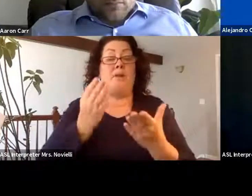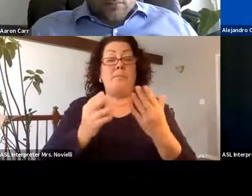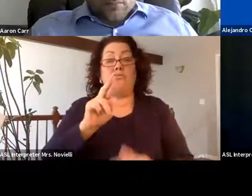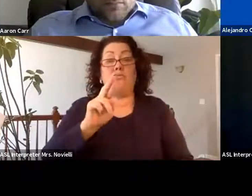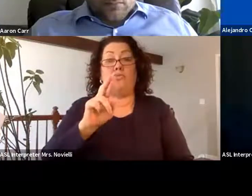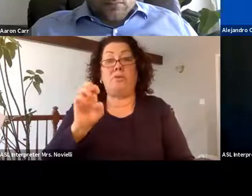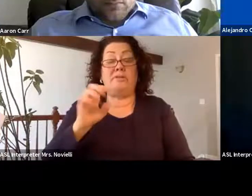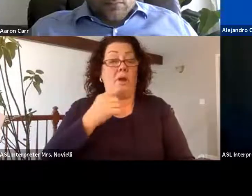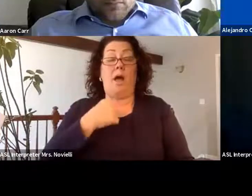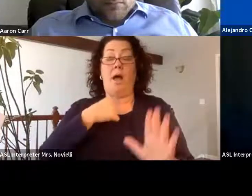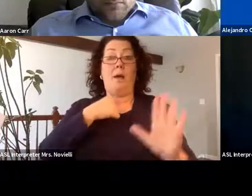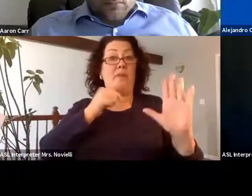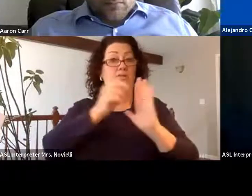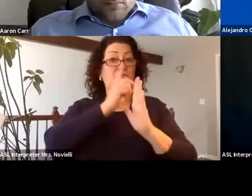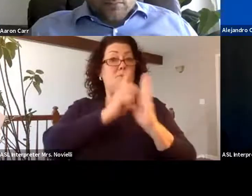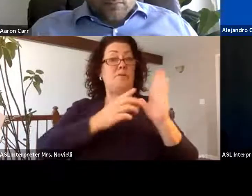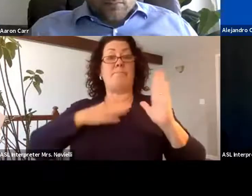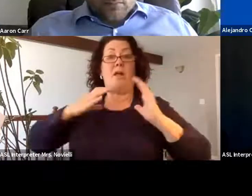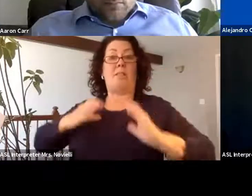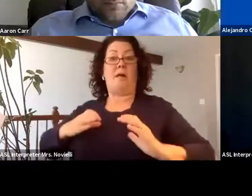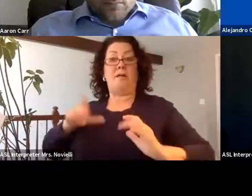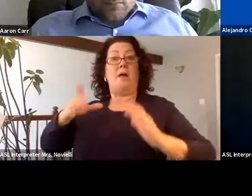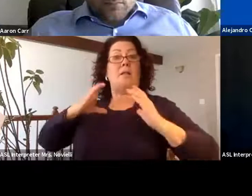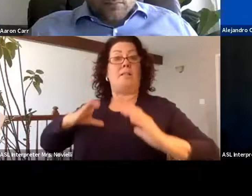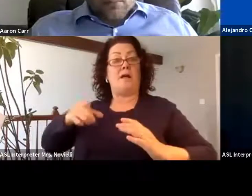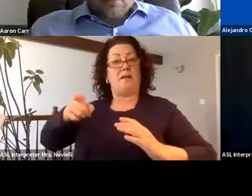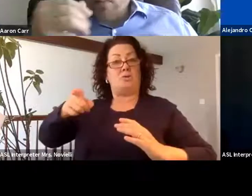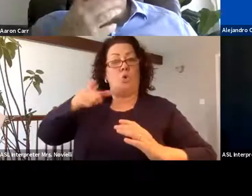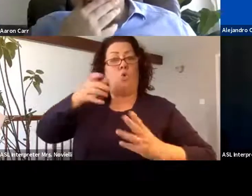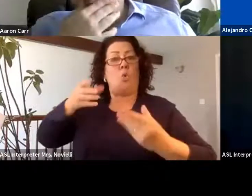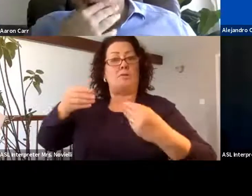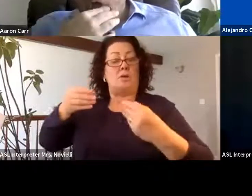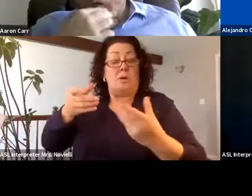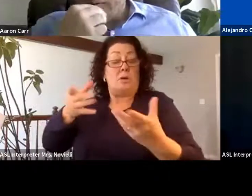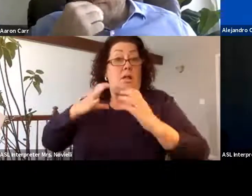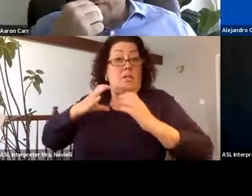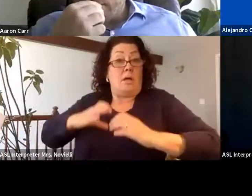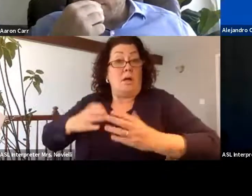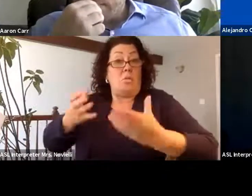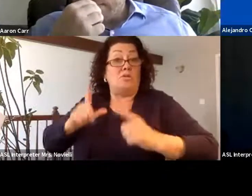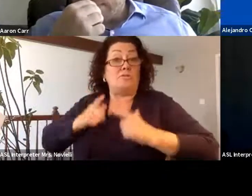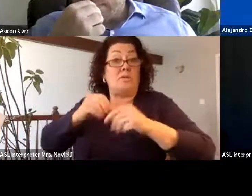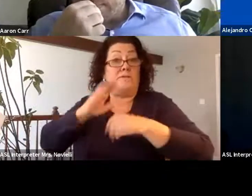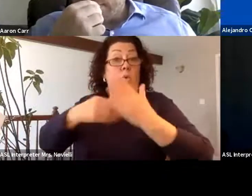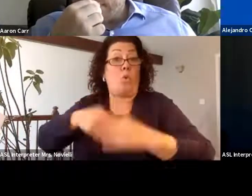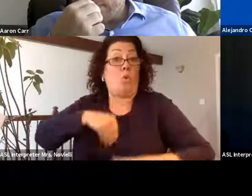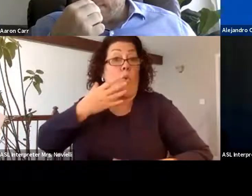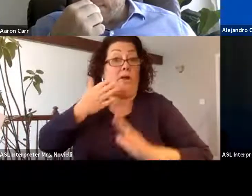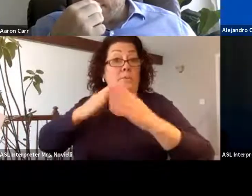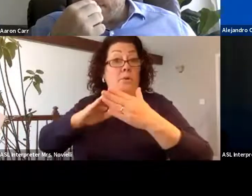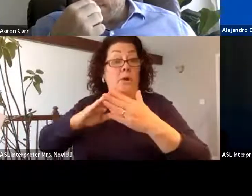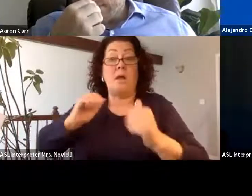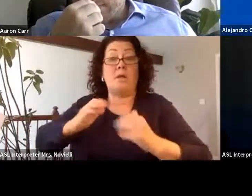not discriminating here. You know, it's my client, right? They're the ones who want to live in a all white community or all